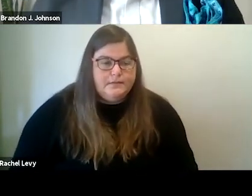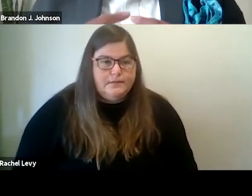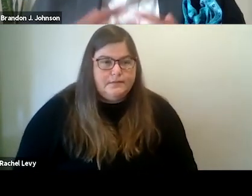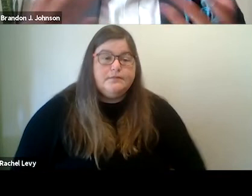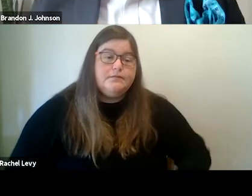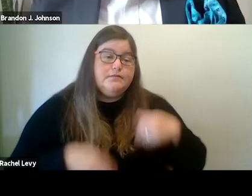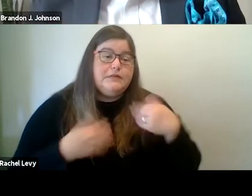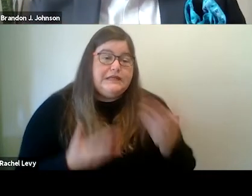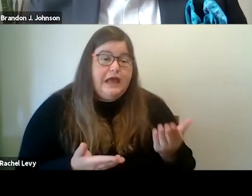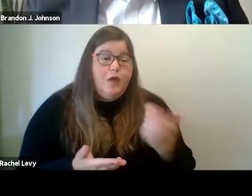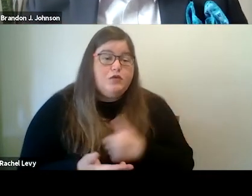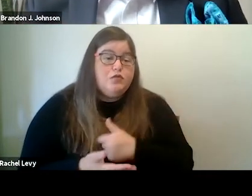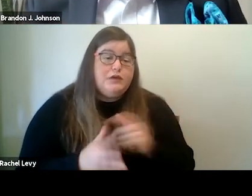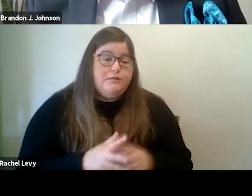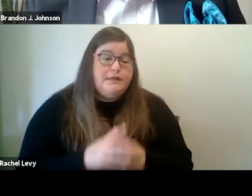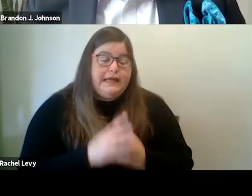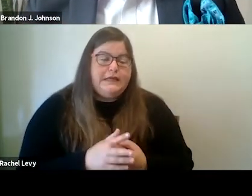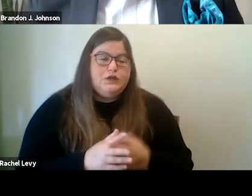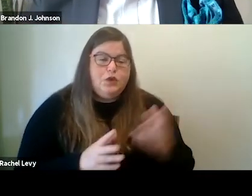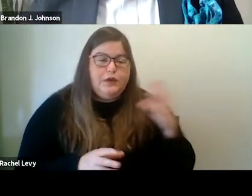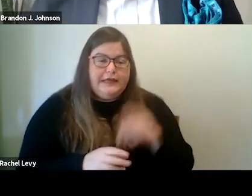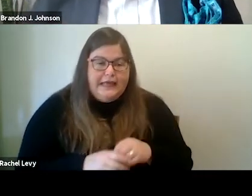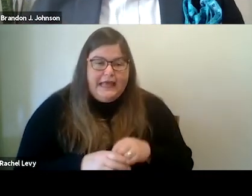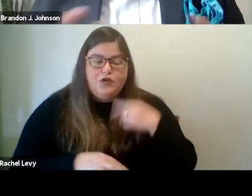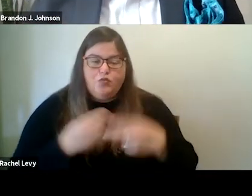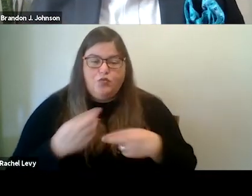As we begin to engage and roll out,